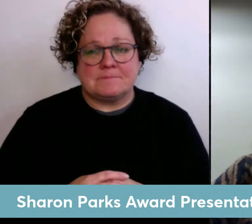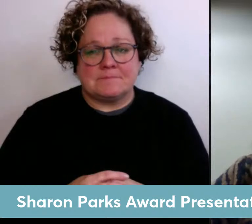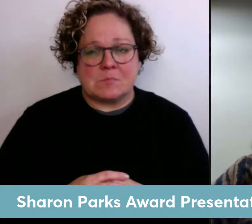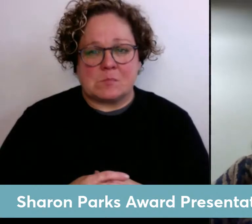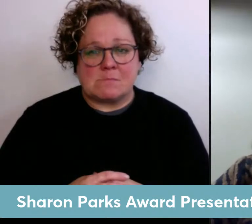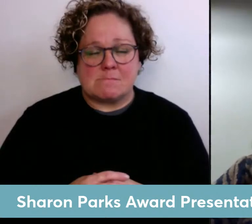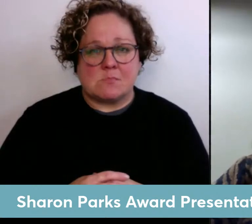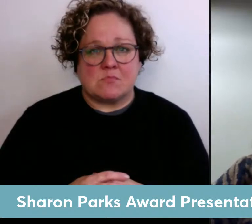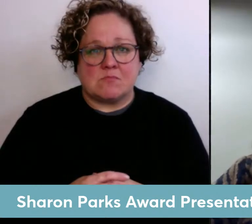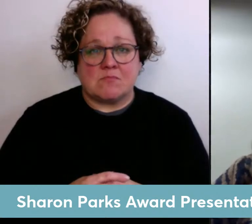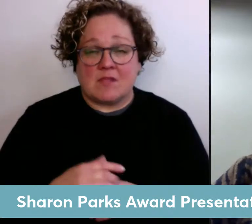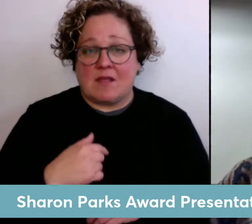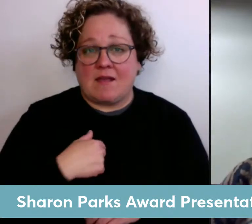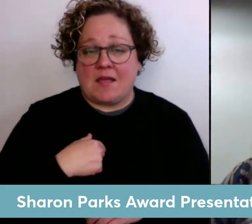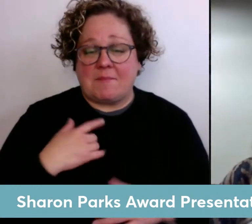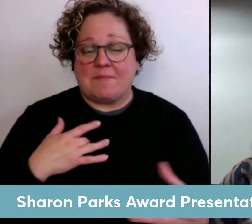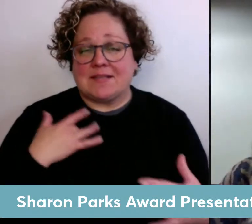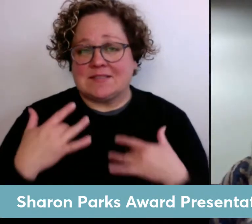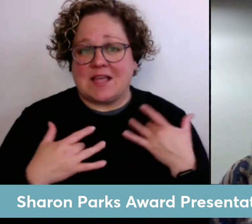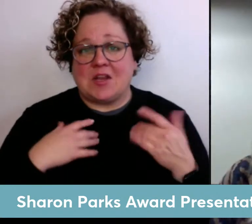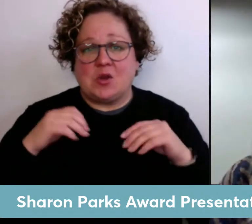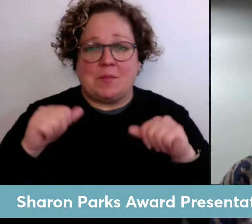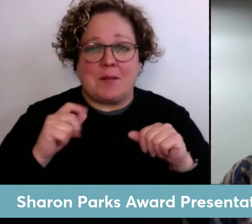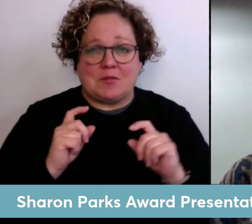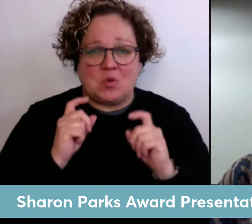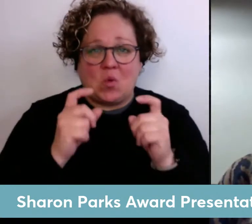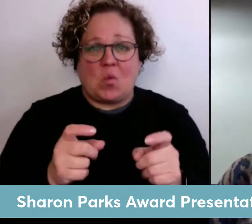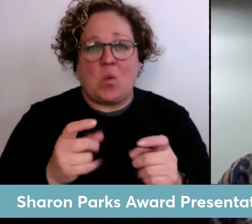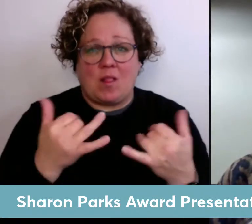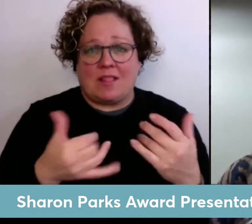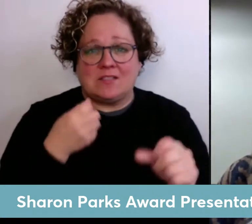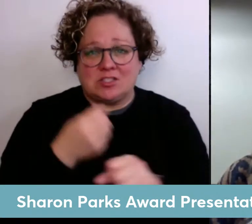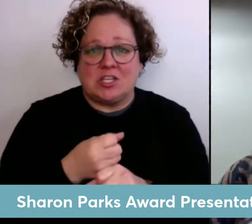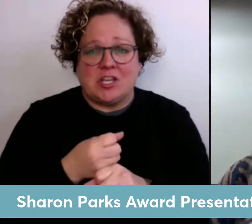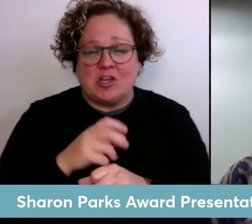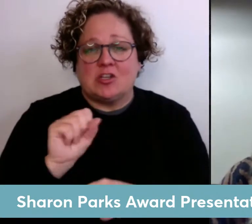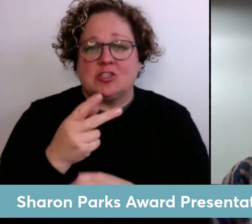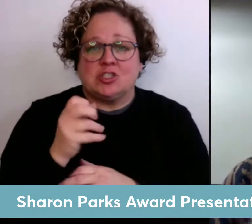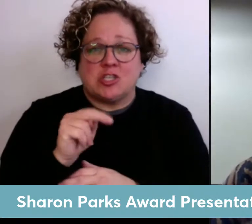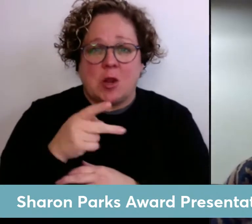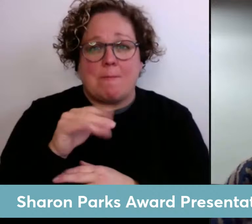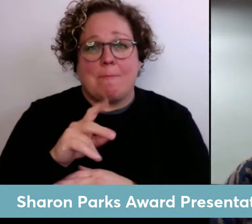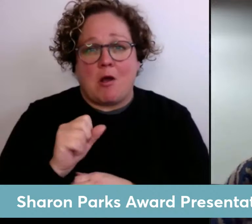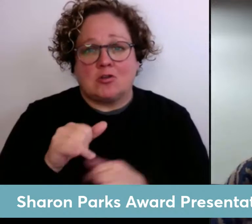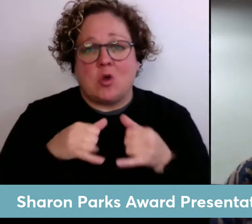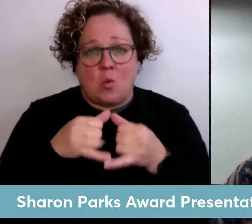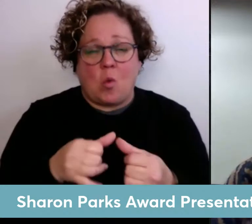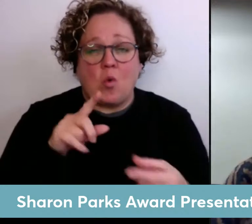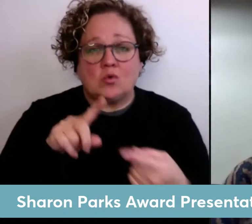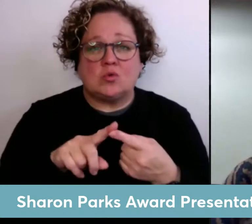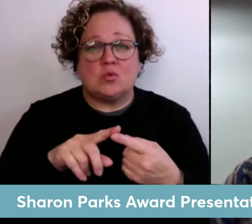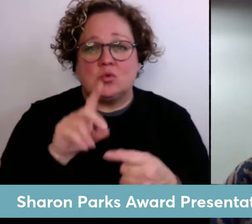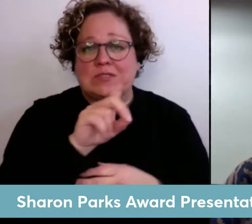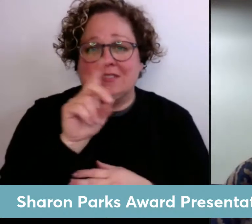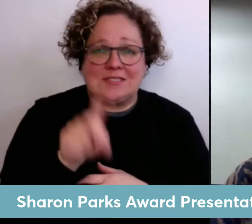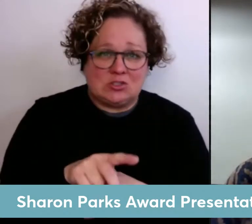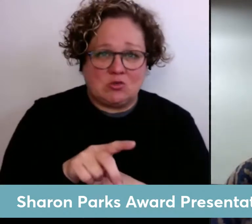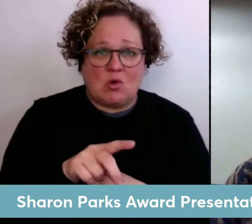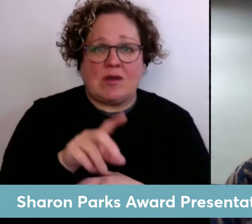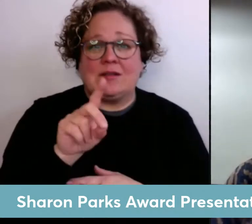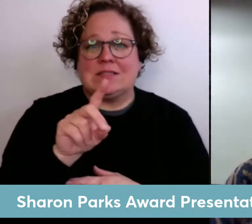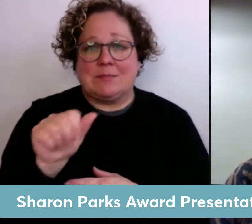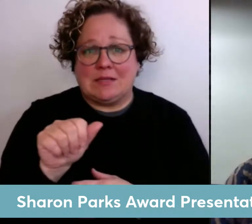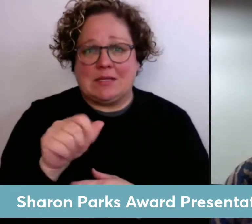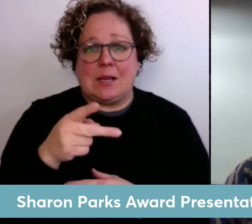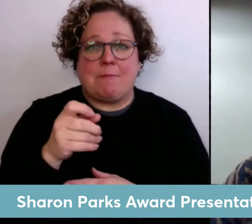I am excited to be able to award this year's Sharon Parks Award to Detroit Disability